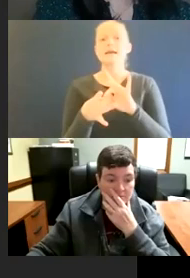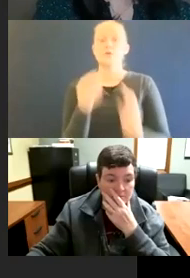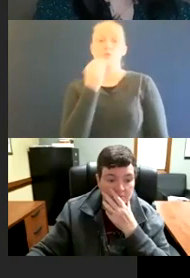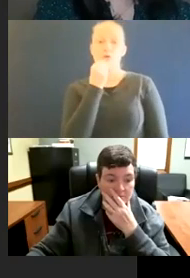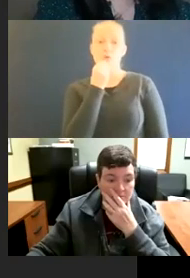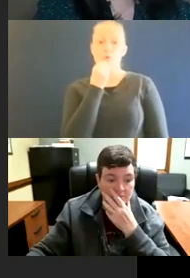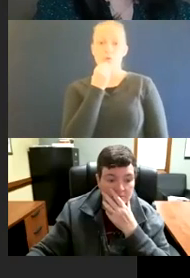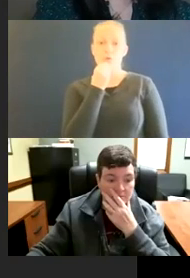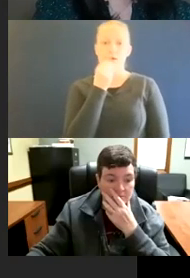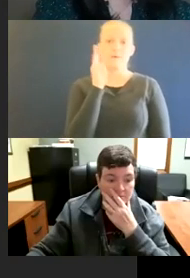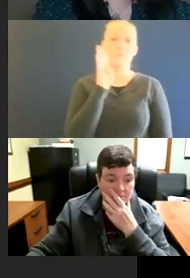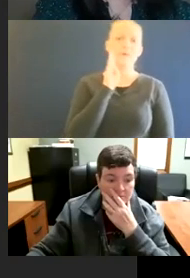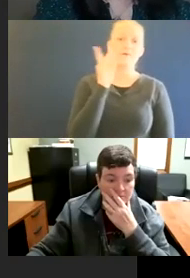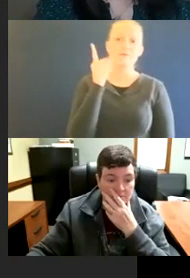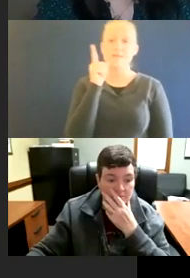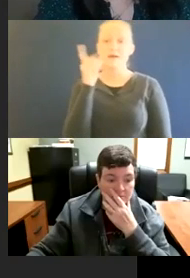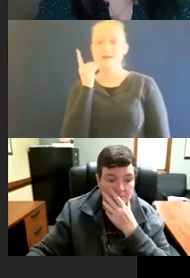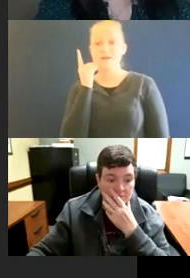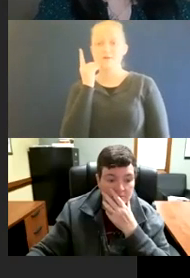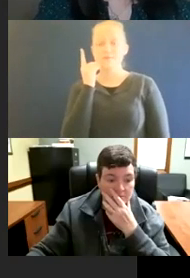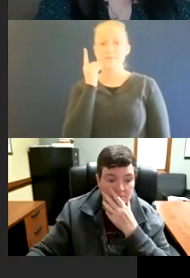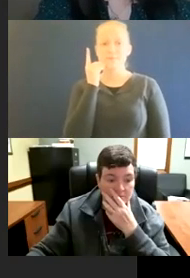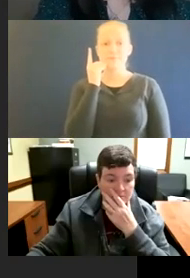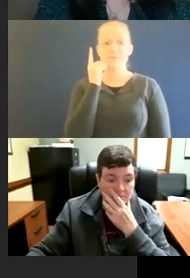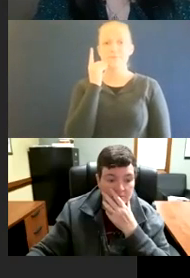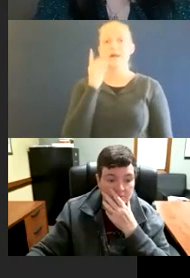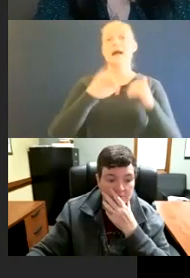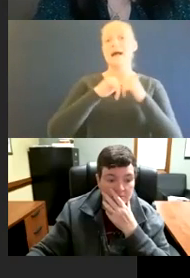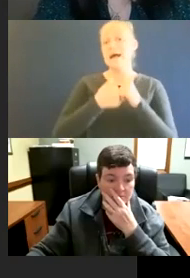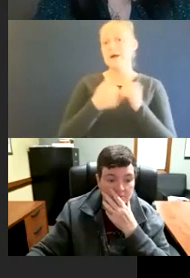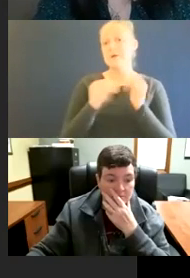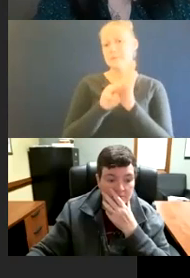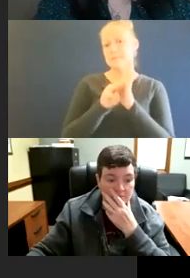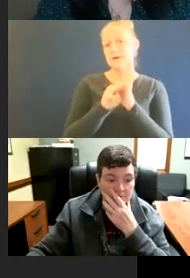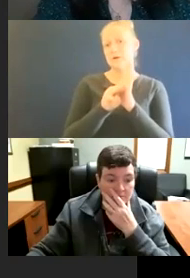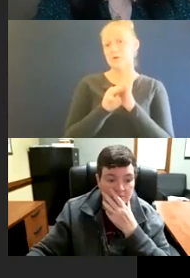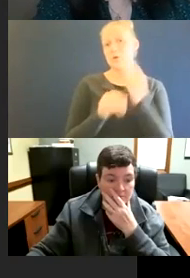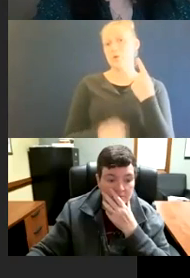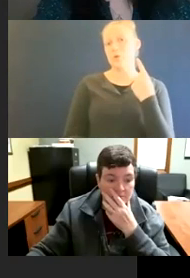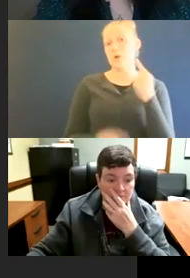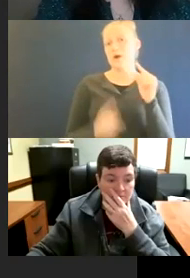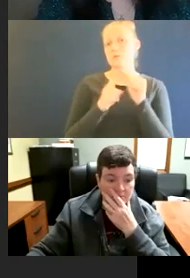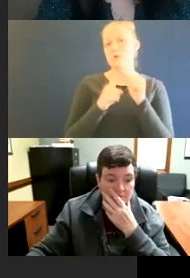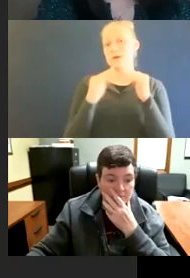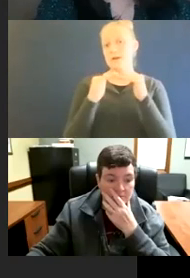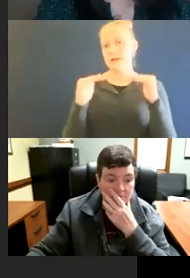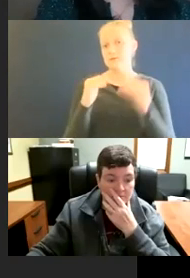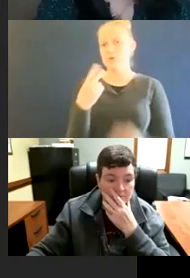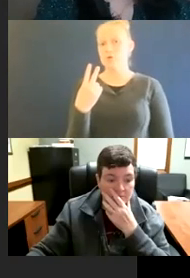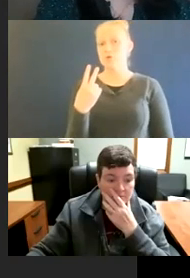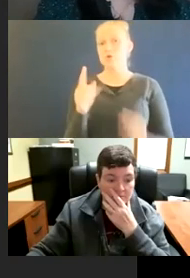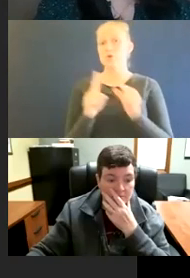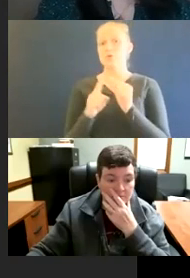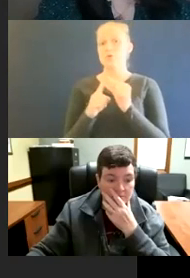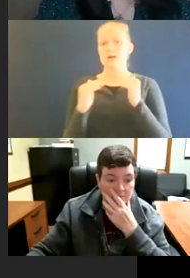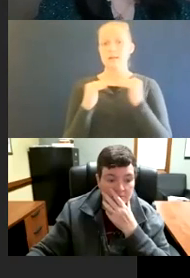of the core language that you can model at the 1-word level, the 2-word level, and for longer phrases. And so there's one